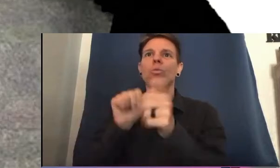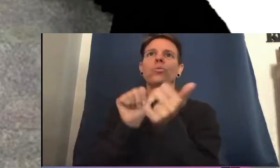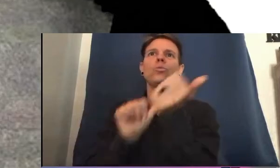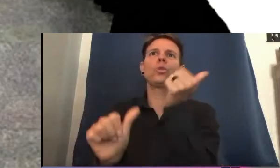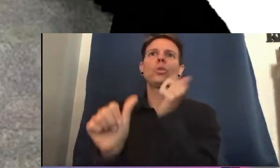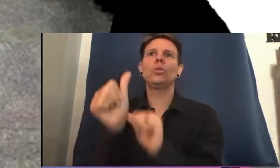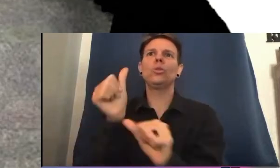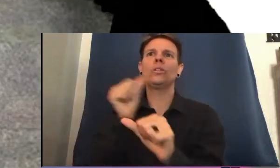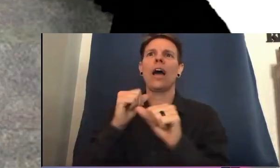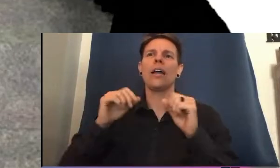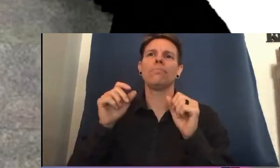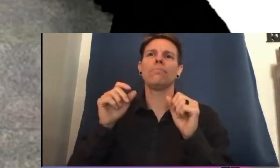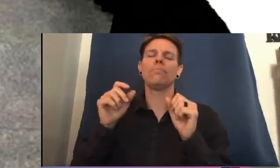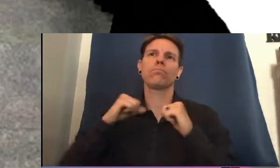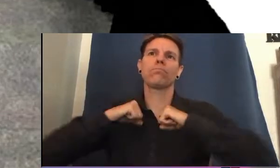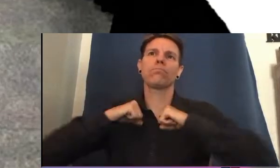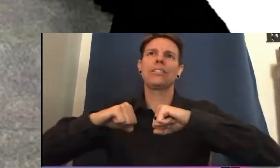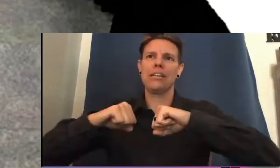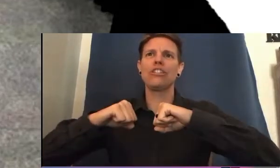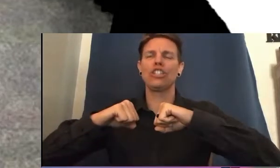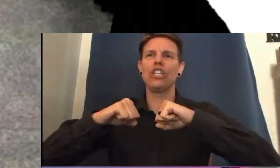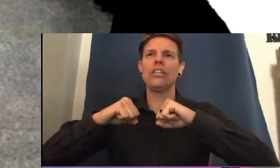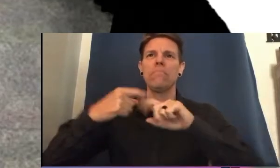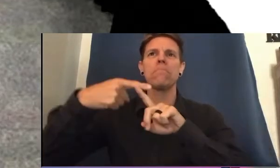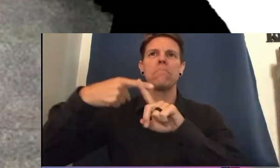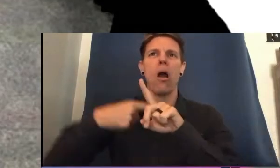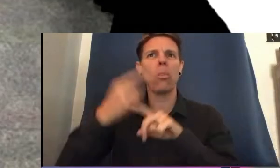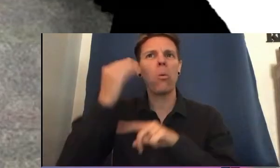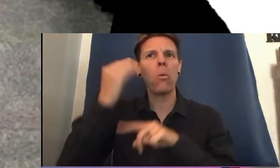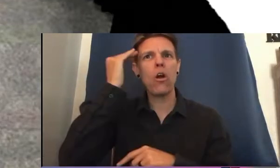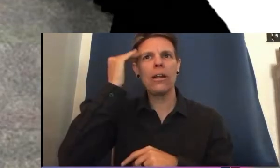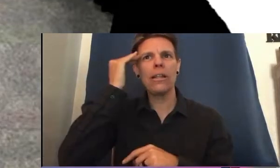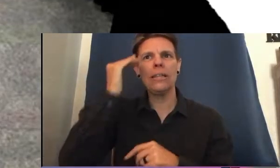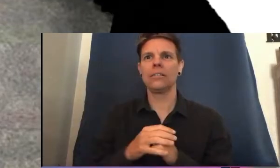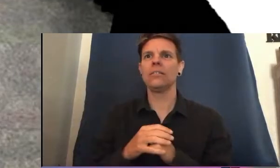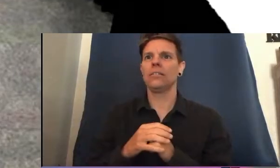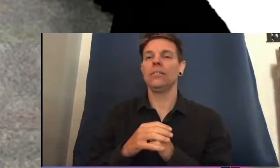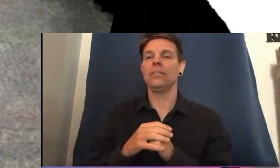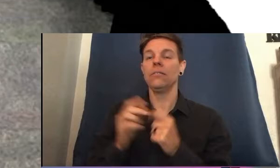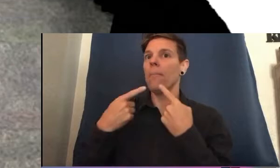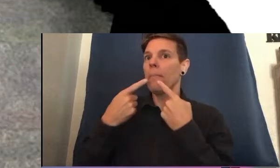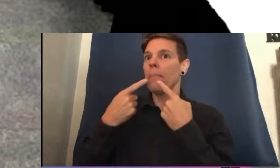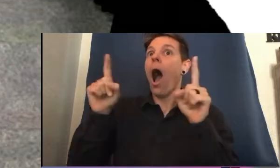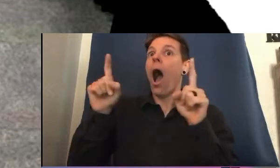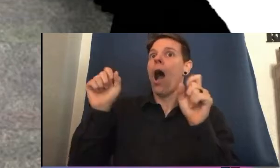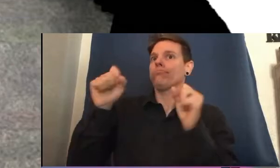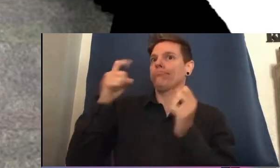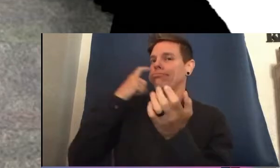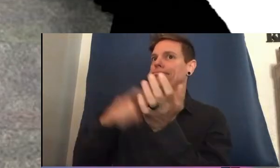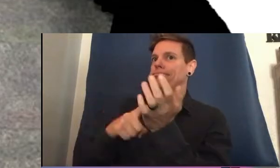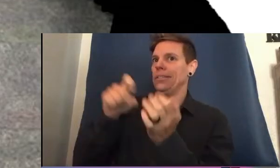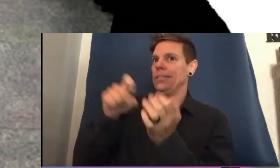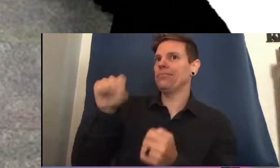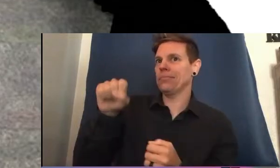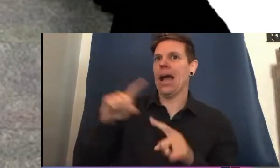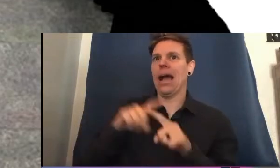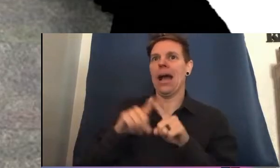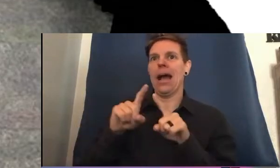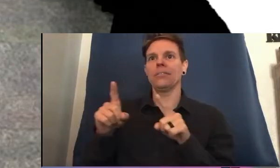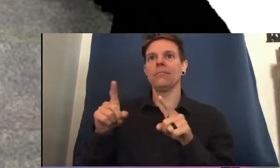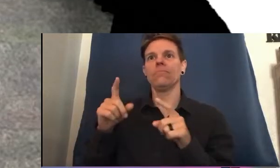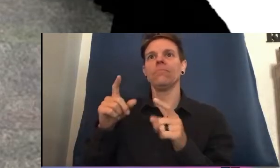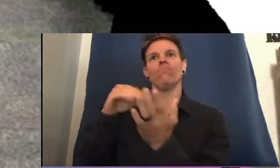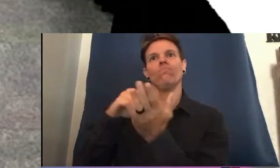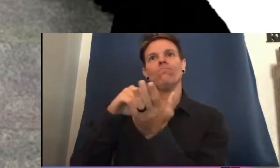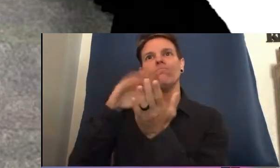there's a proclamation recognizing that also should be read into the record. So do you have that in